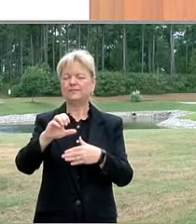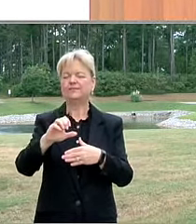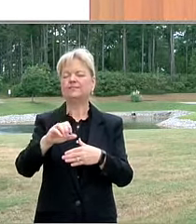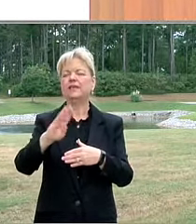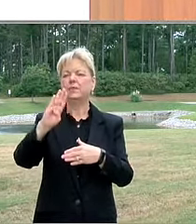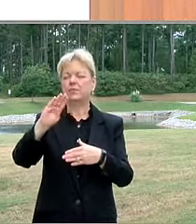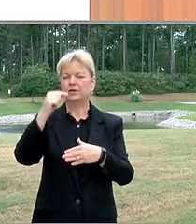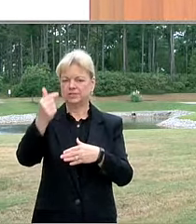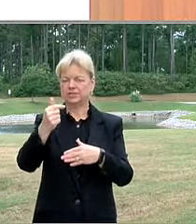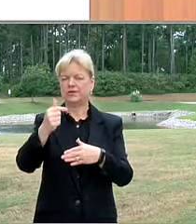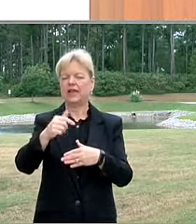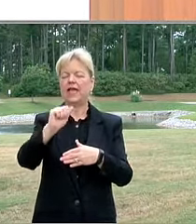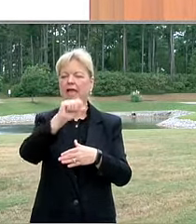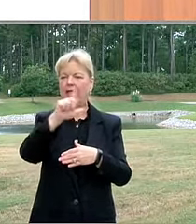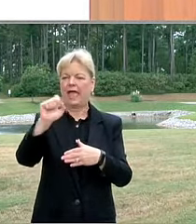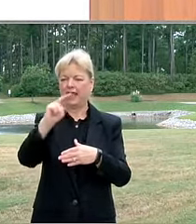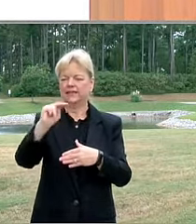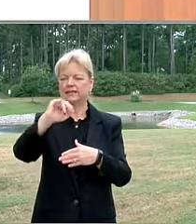J. Pepper.